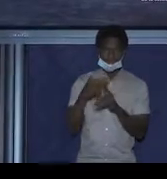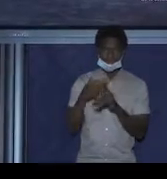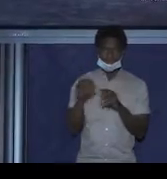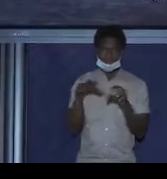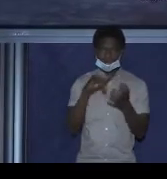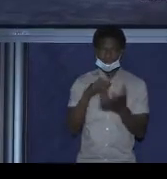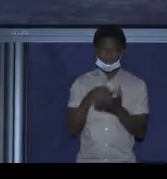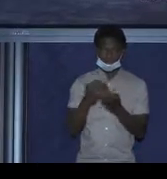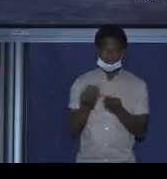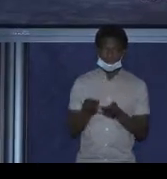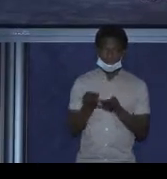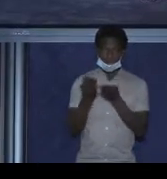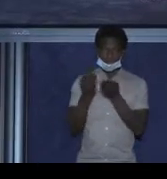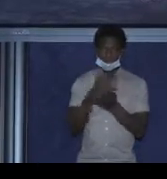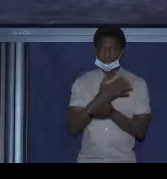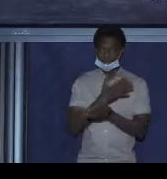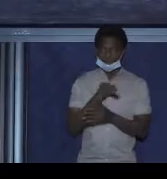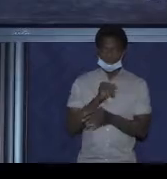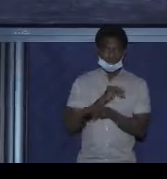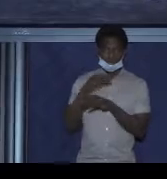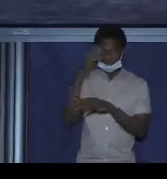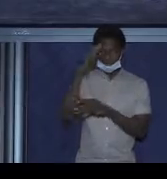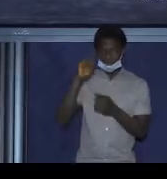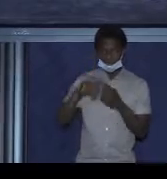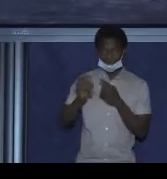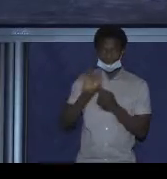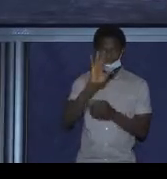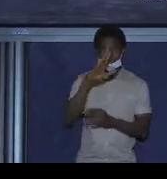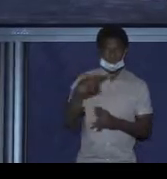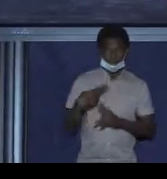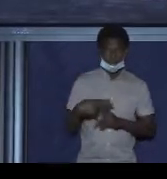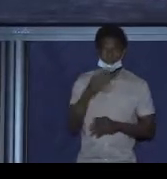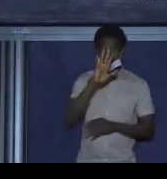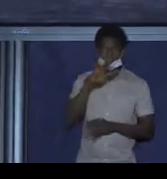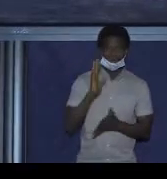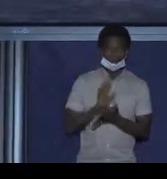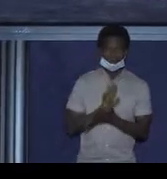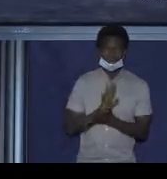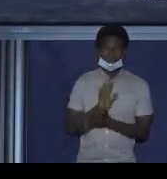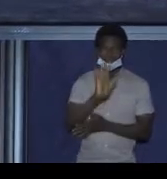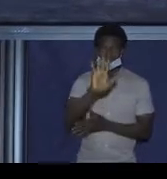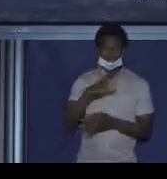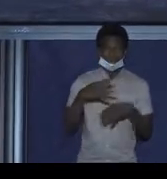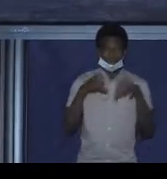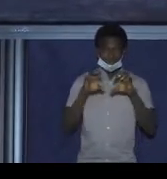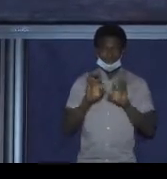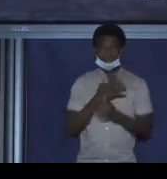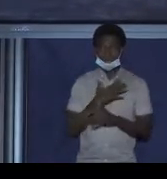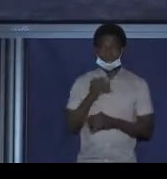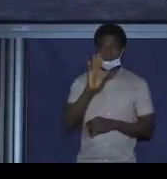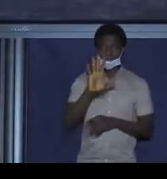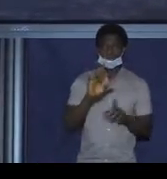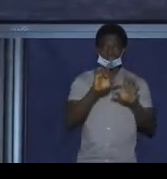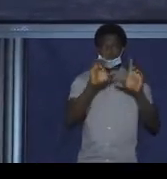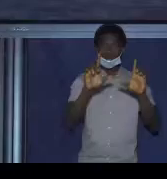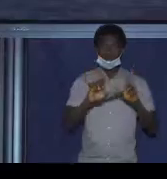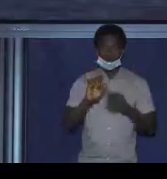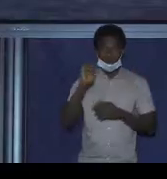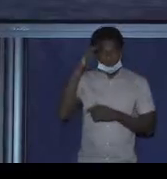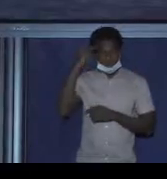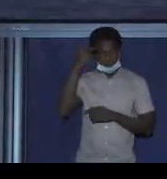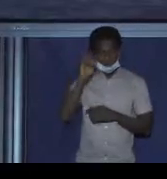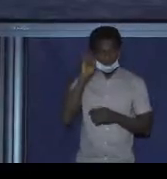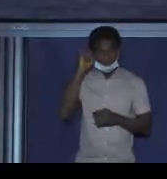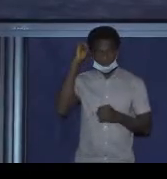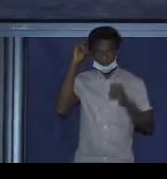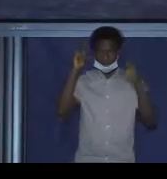it. Submit promptly. And don't forget to indicate your name, your school, your class, and your